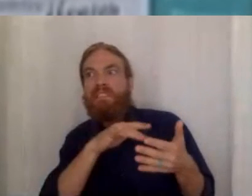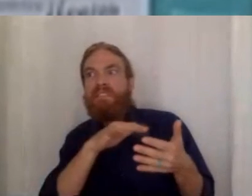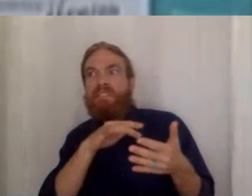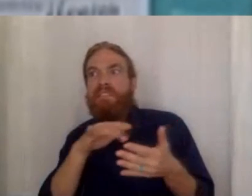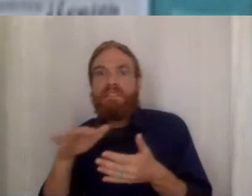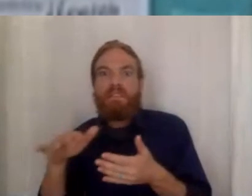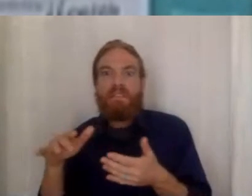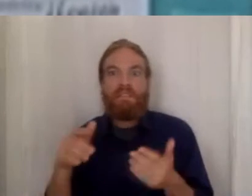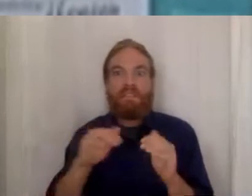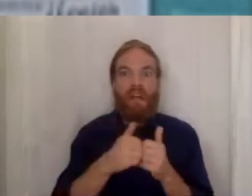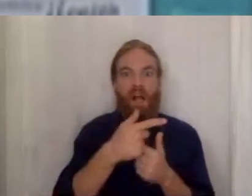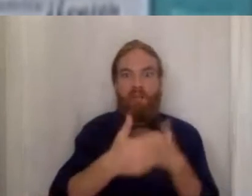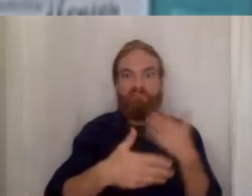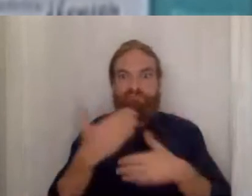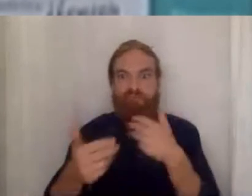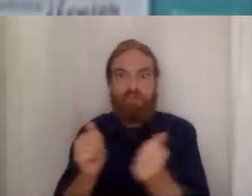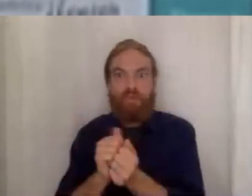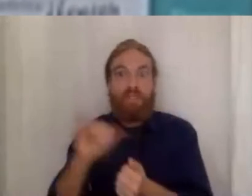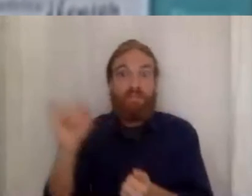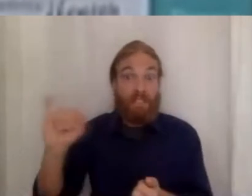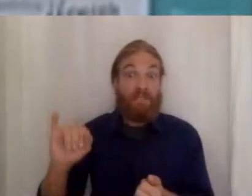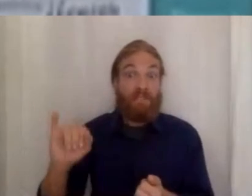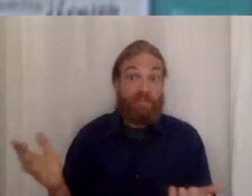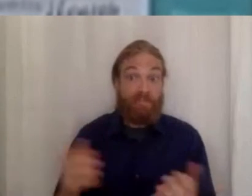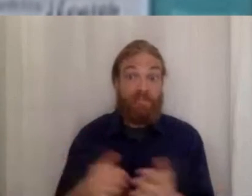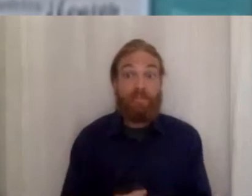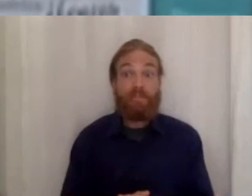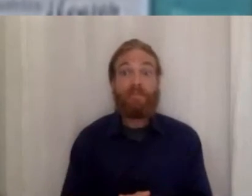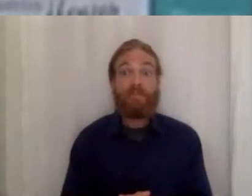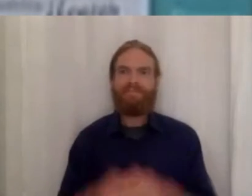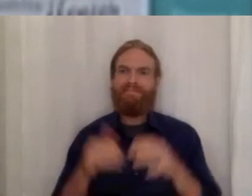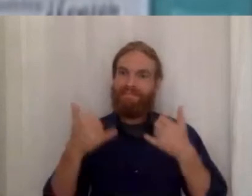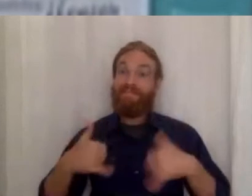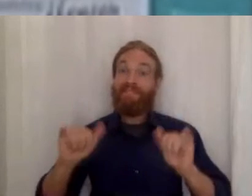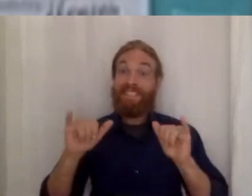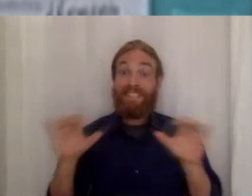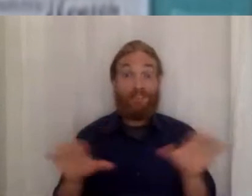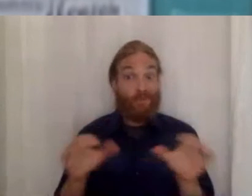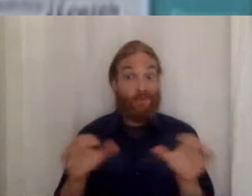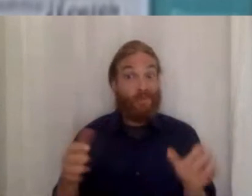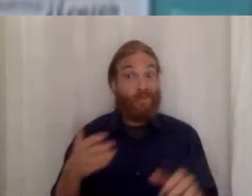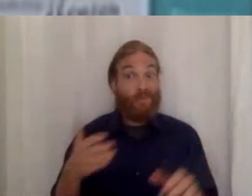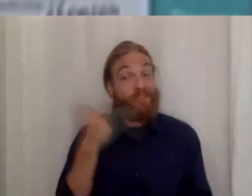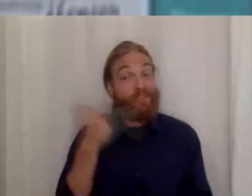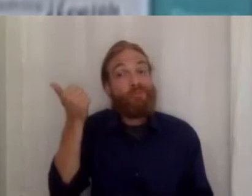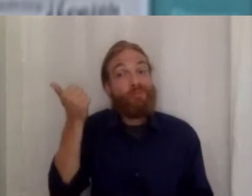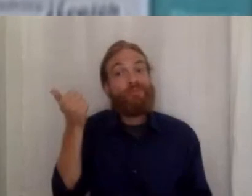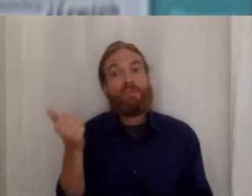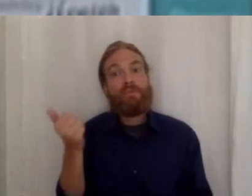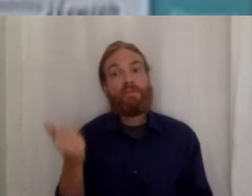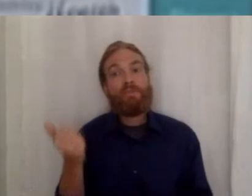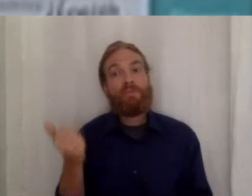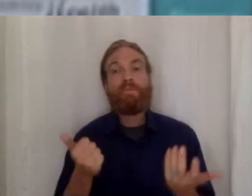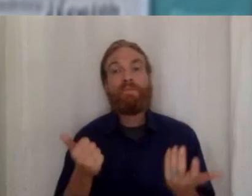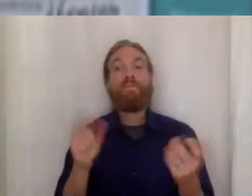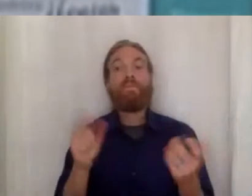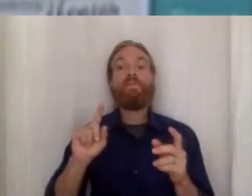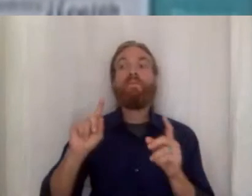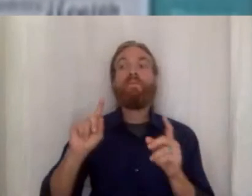fare much better when they have that vaccine consistency to add to their immune